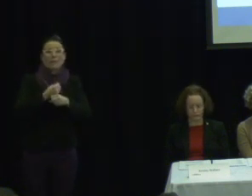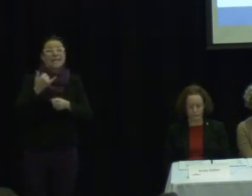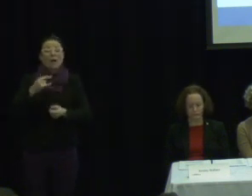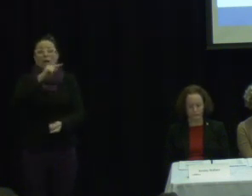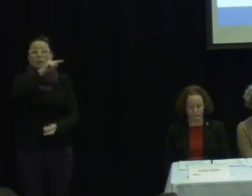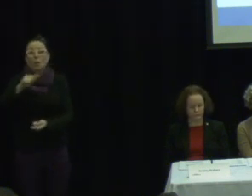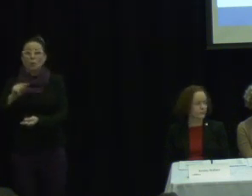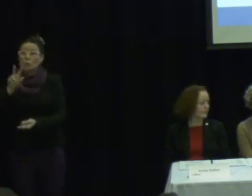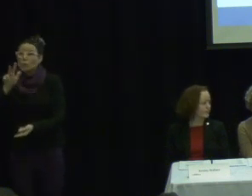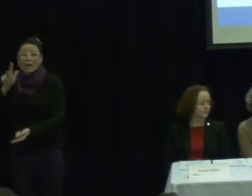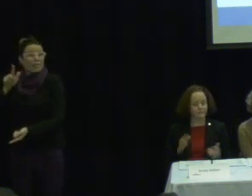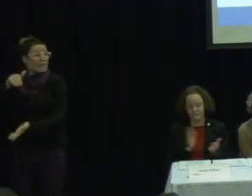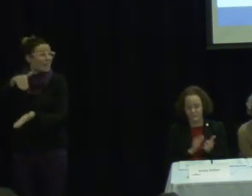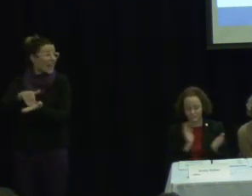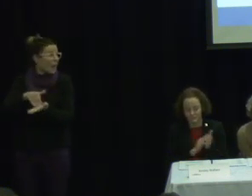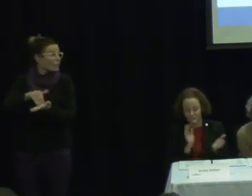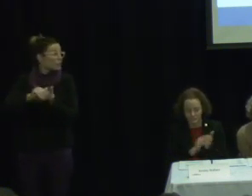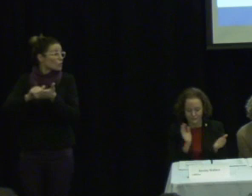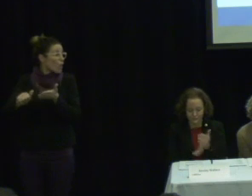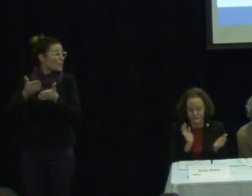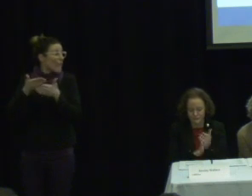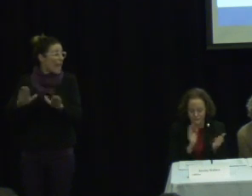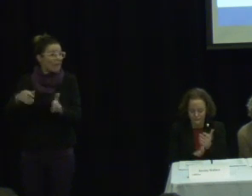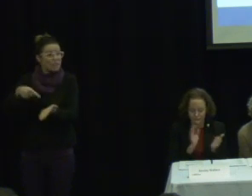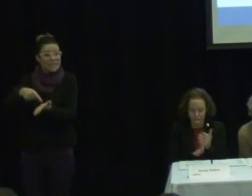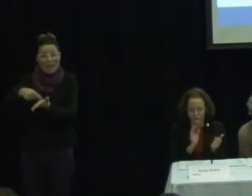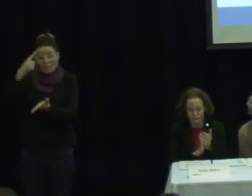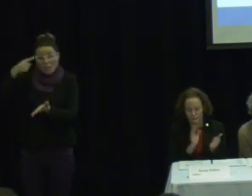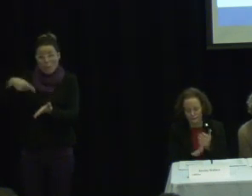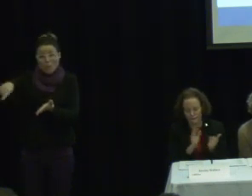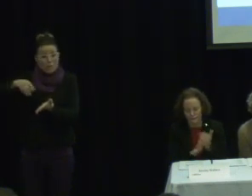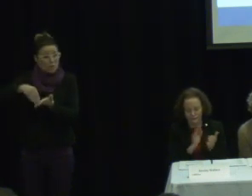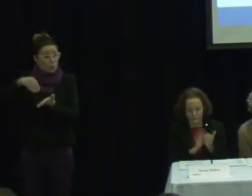$23,000. Fantastic.